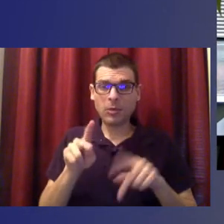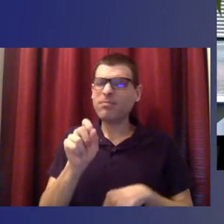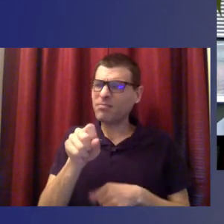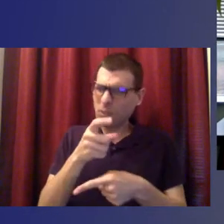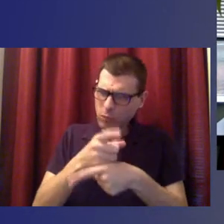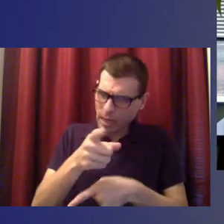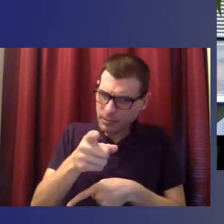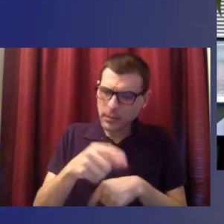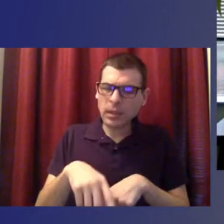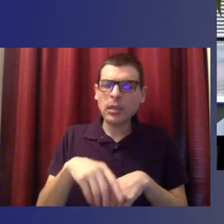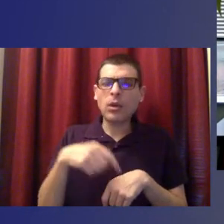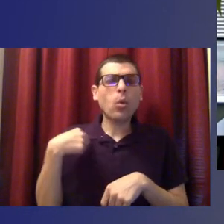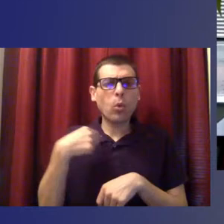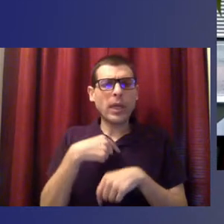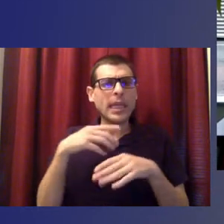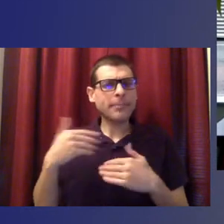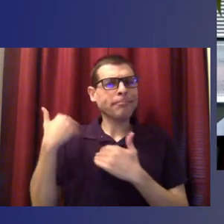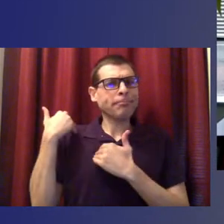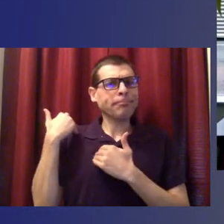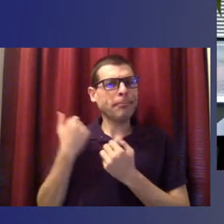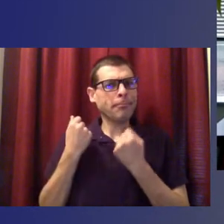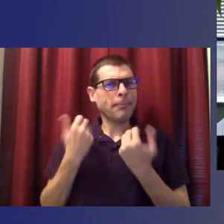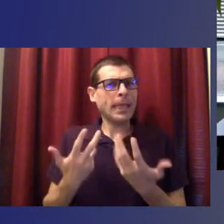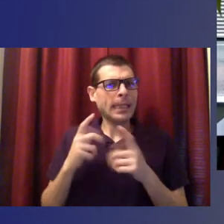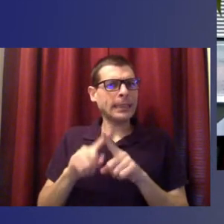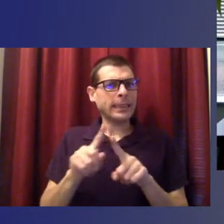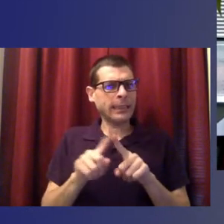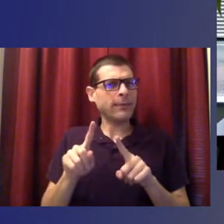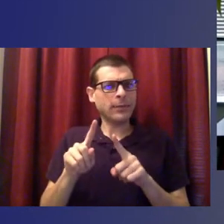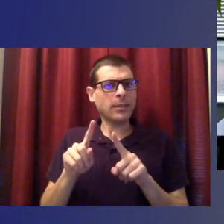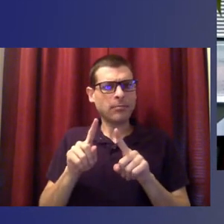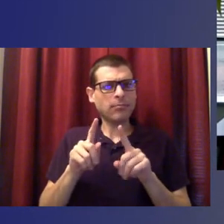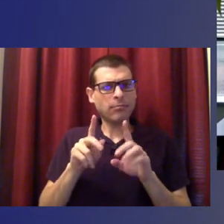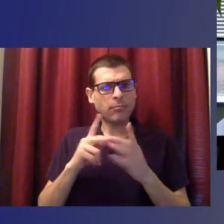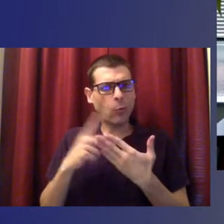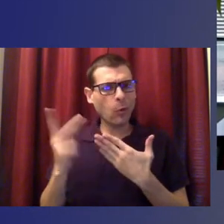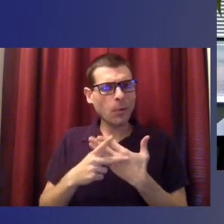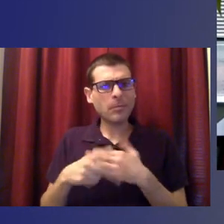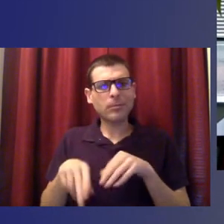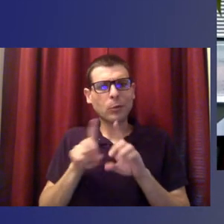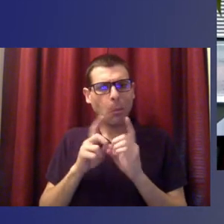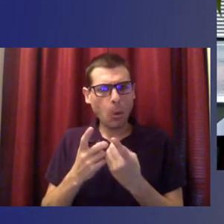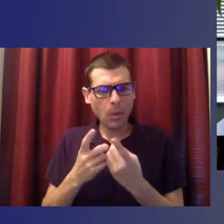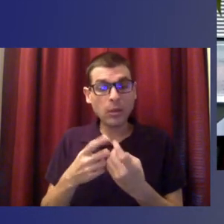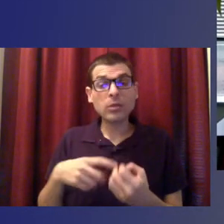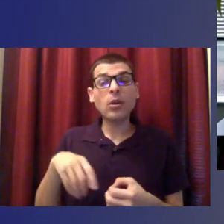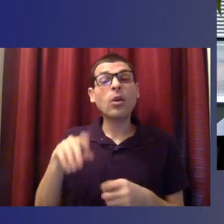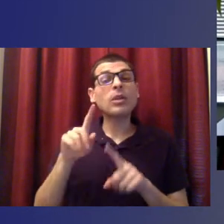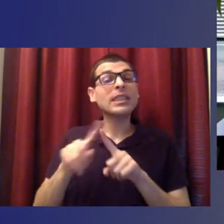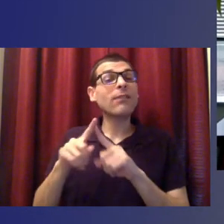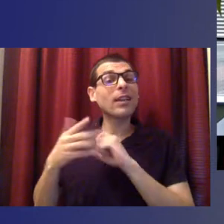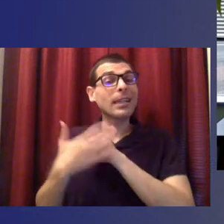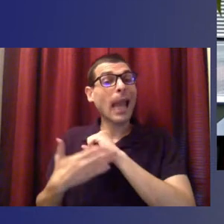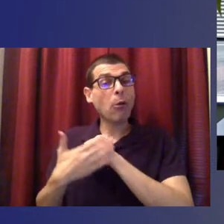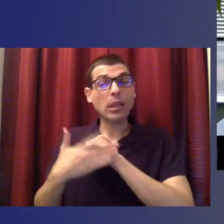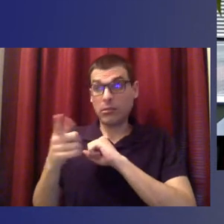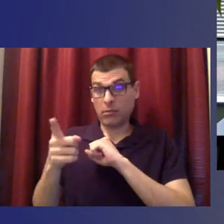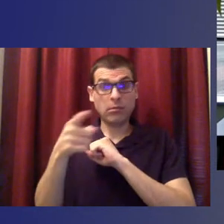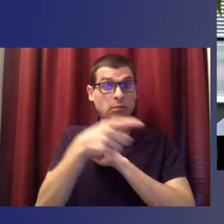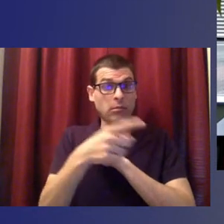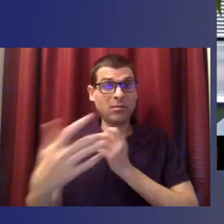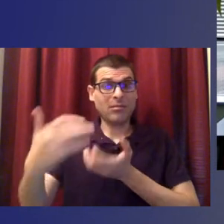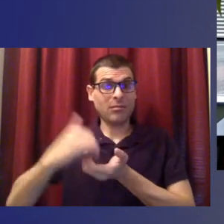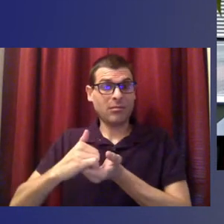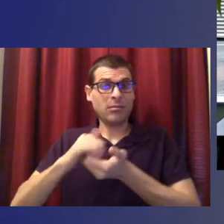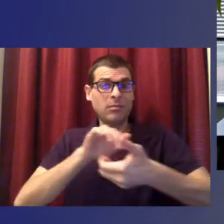why we partnered with Clackamas in Washington County to pass the metro-wide services